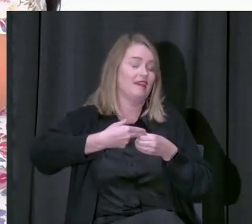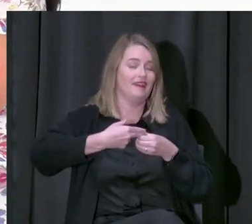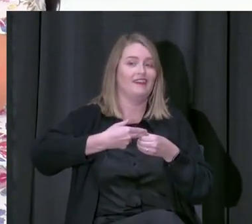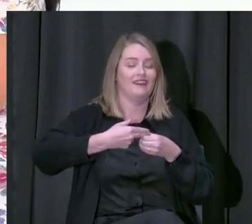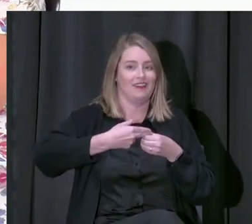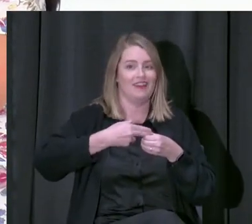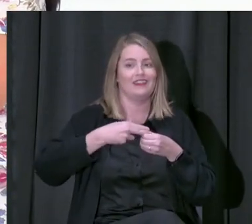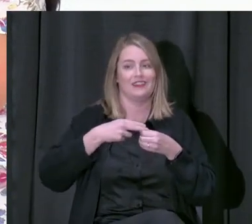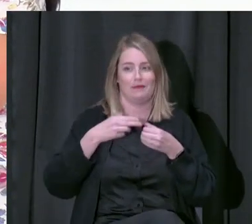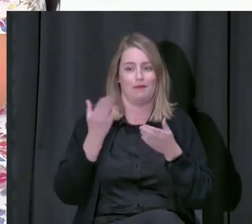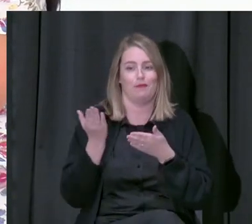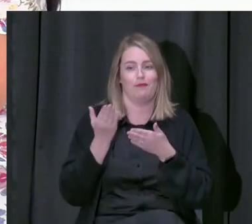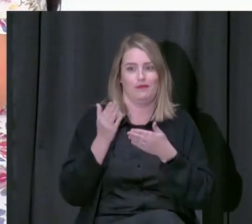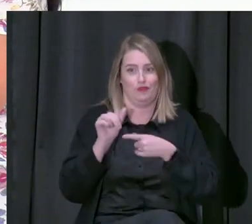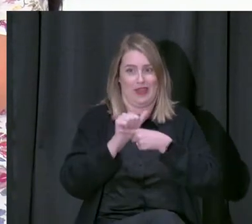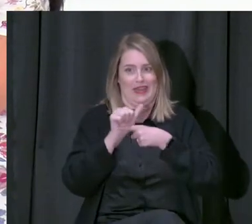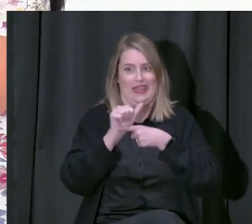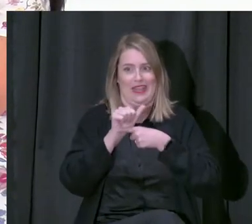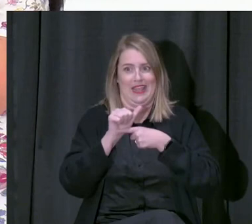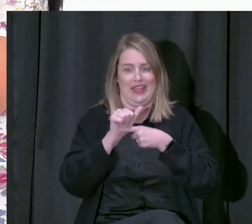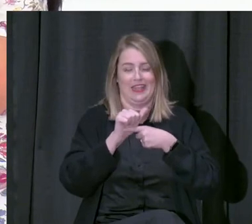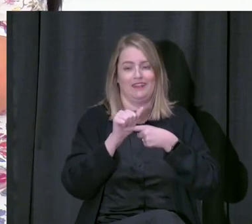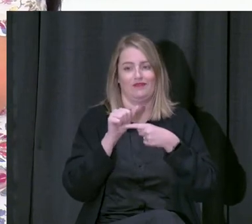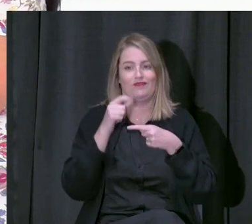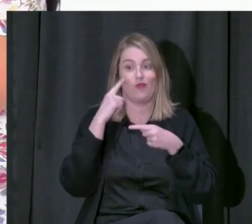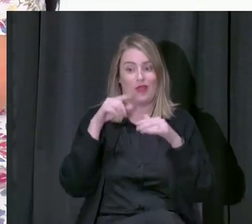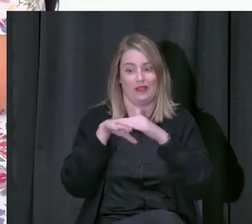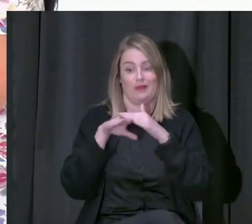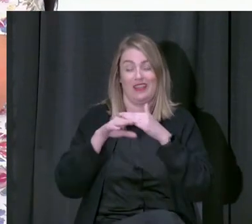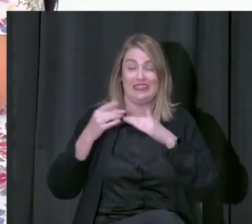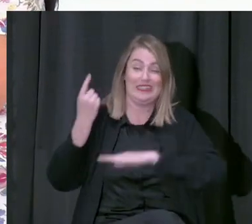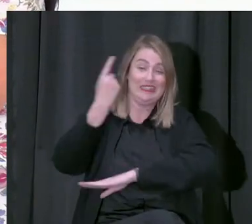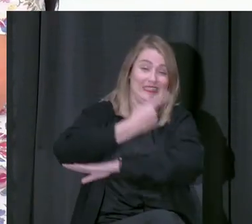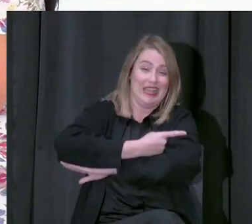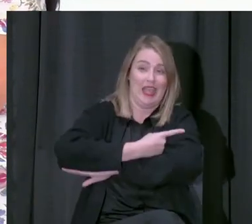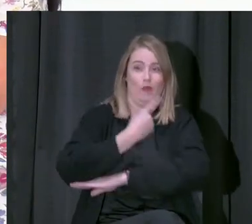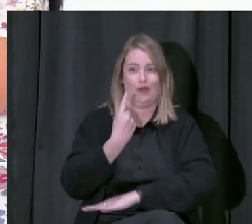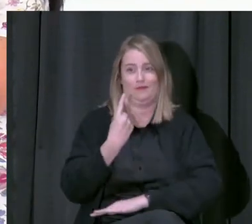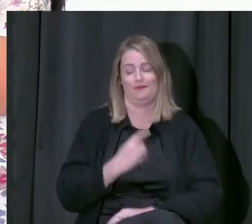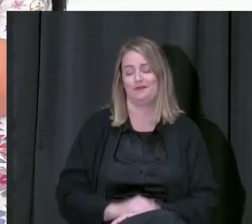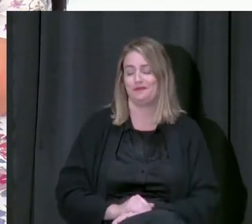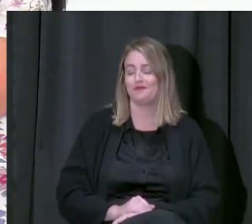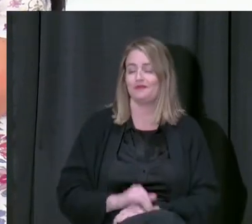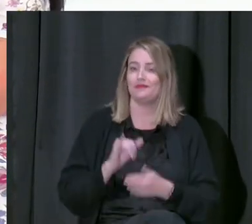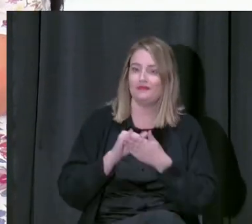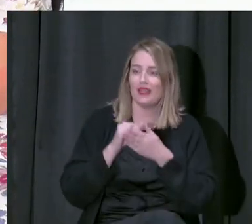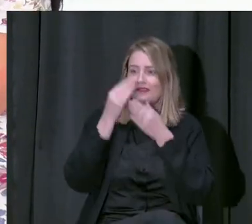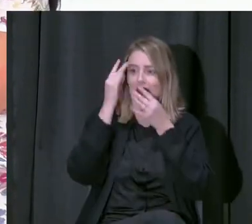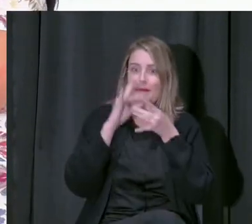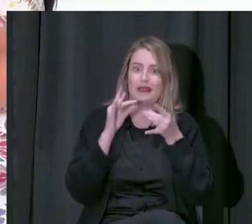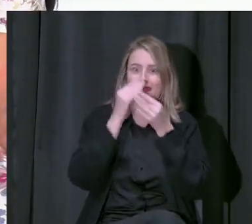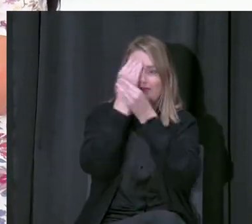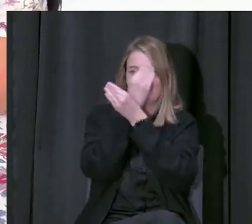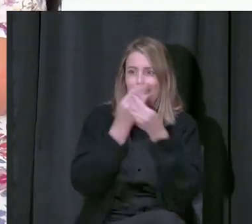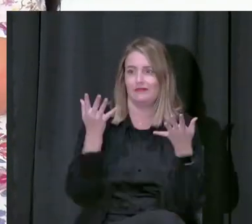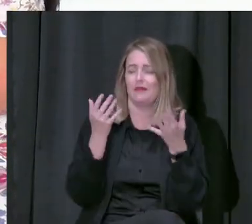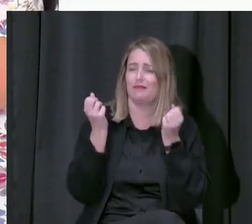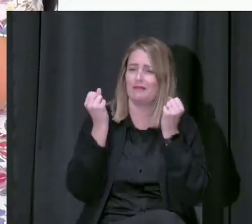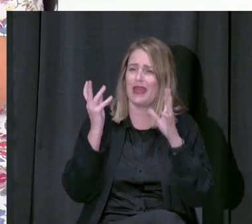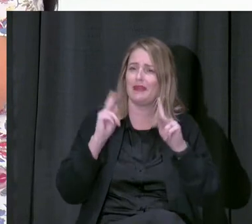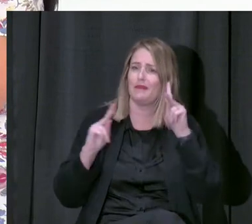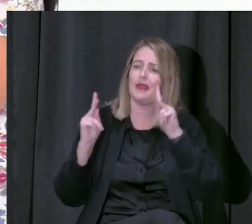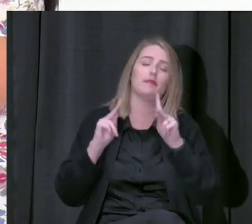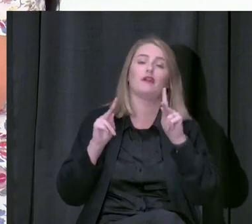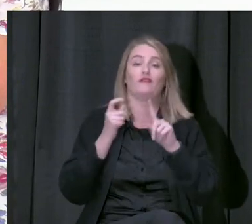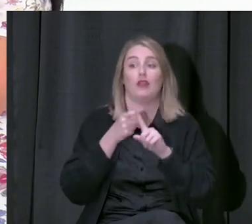see and hear about accessibility day one. So that will get the message out how many people of